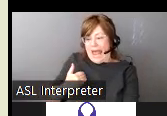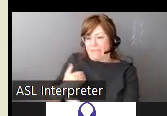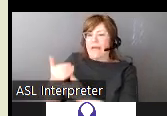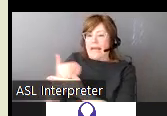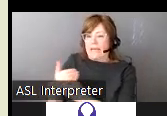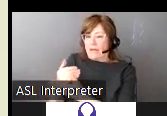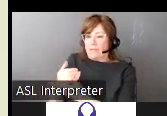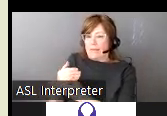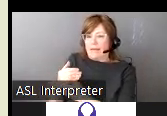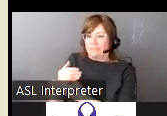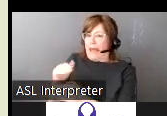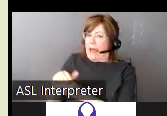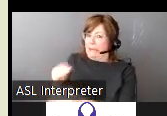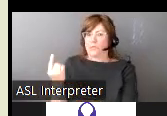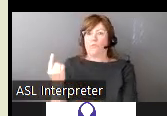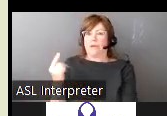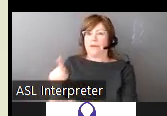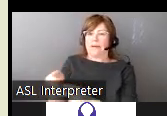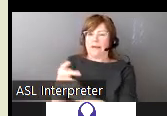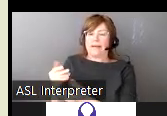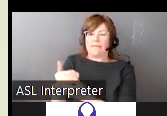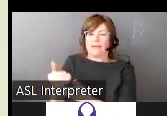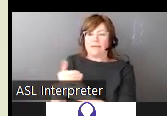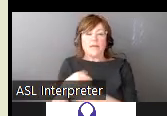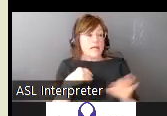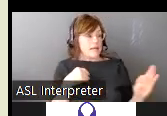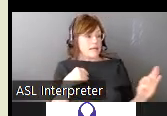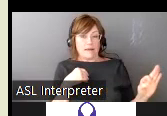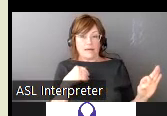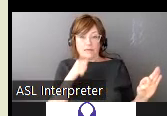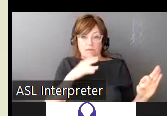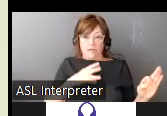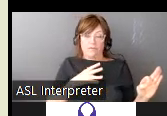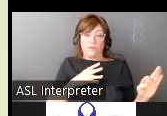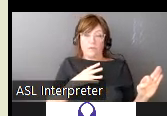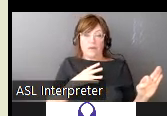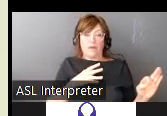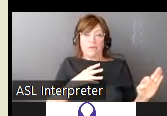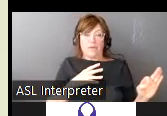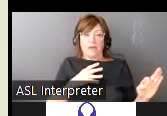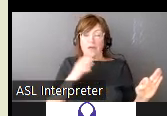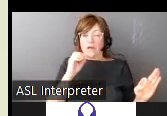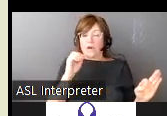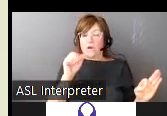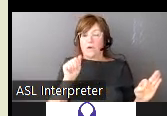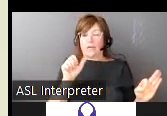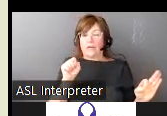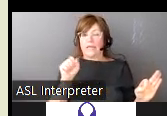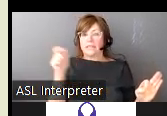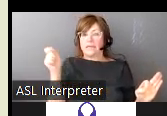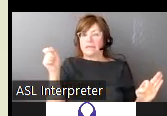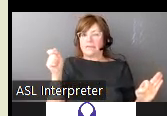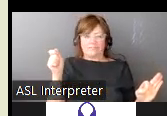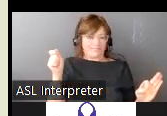income. Furthermore, only 9 older women reported receiving the OAS, whereas 17 older men